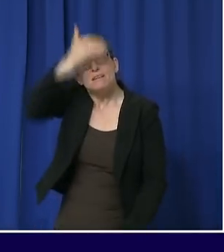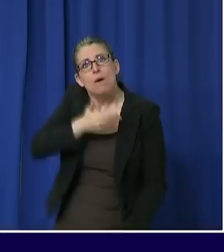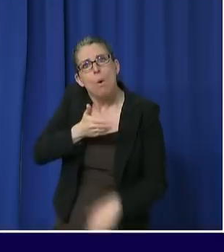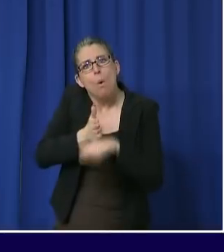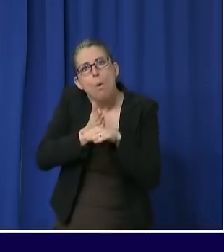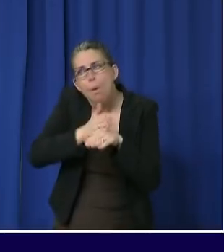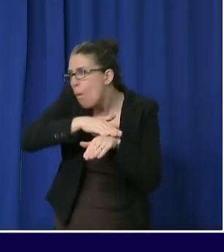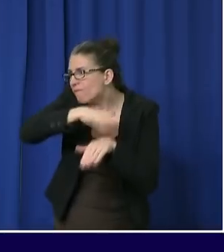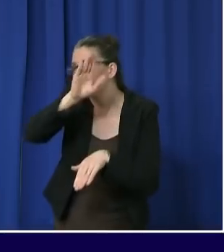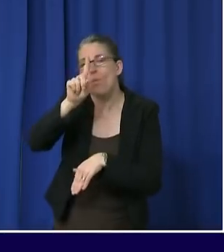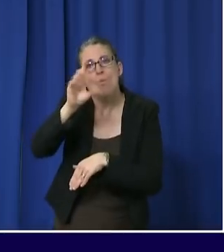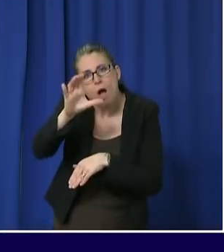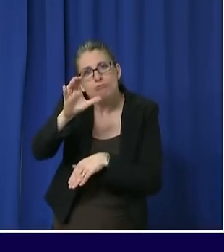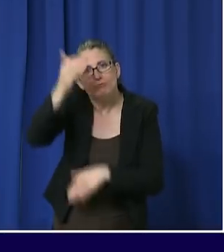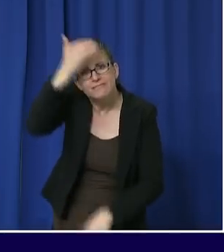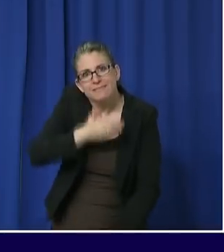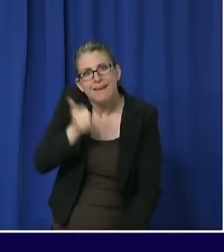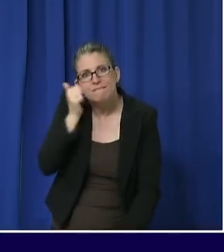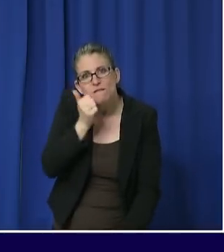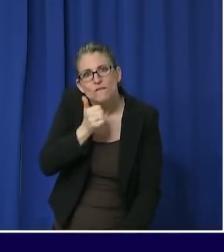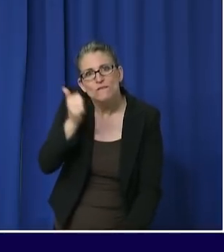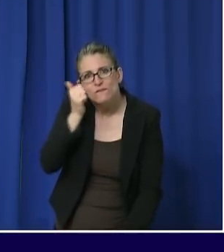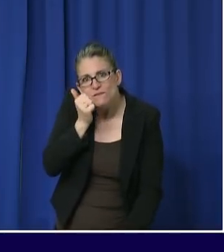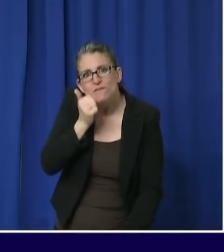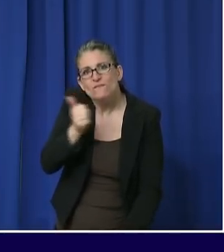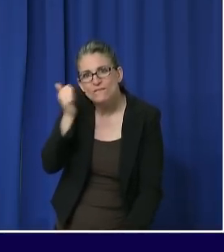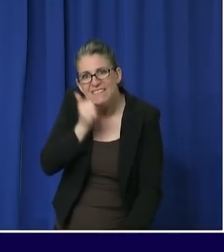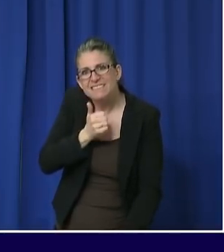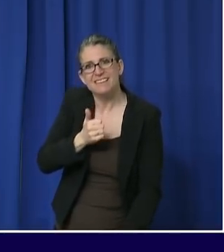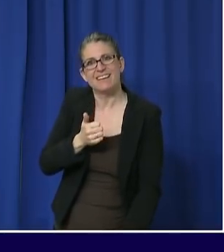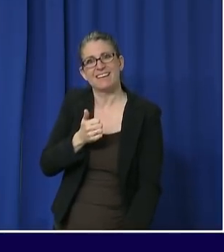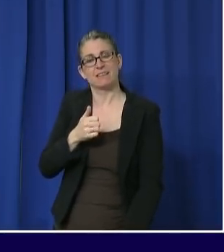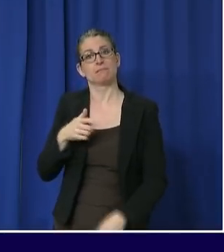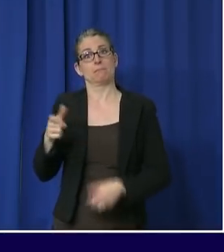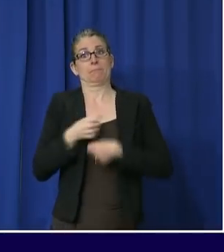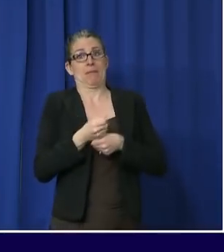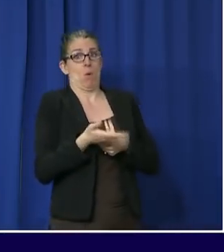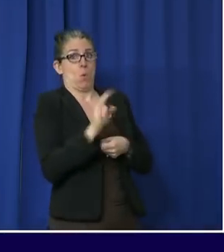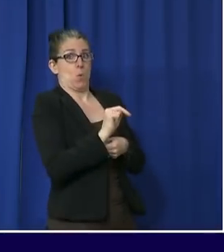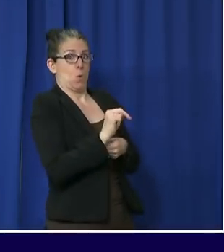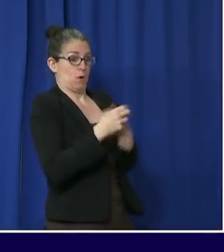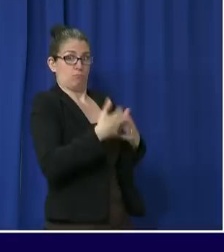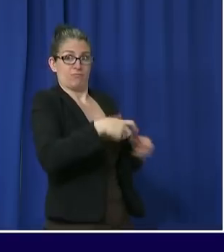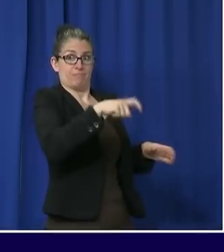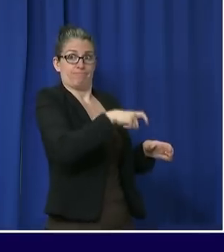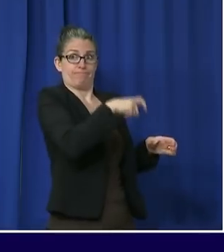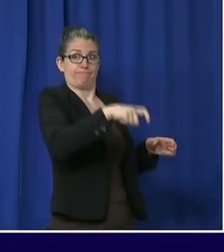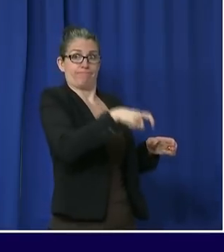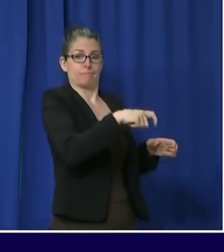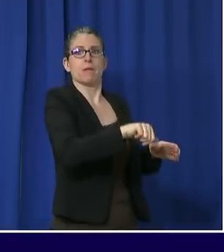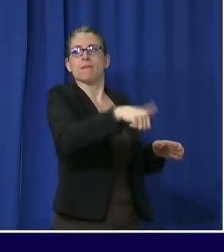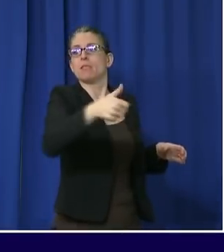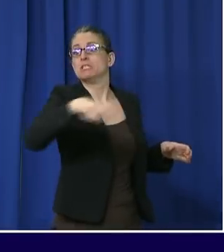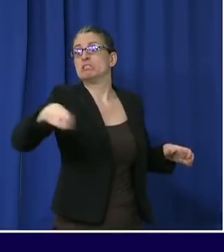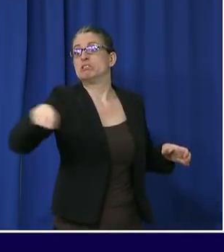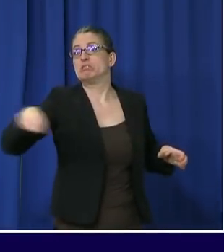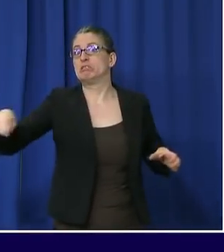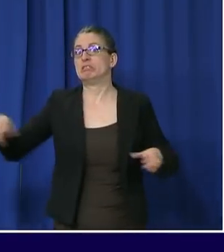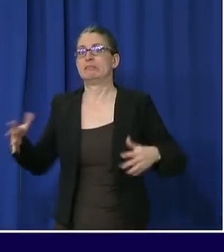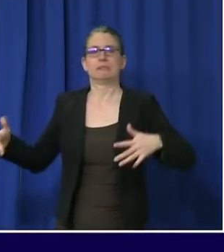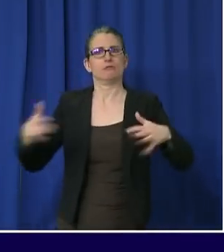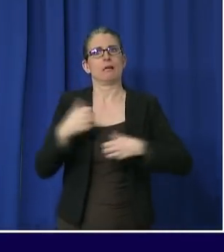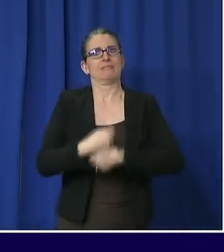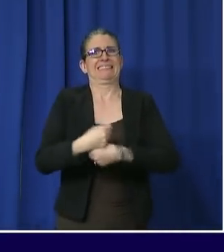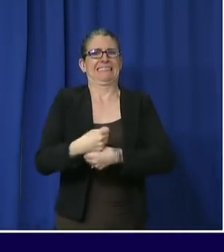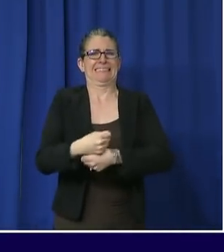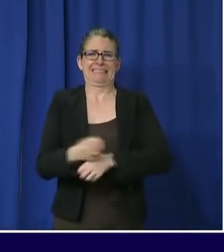to increase their own supply to try to print as many of these face shields as possible. To date, the